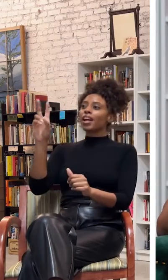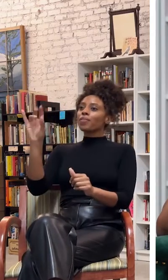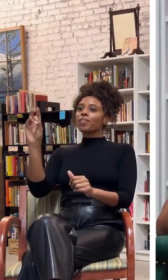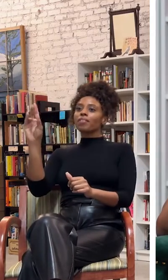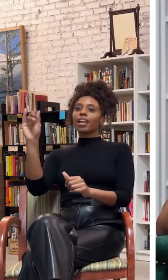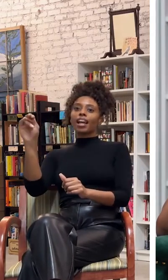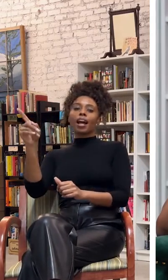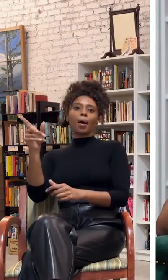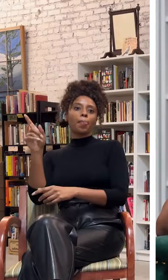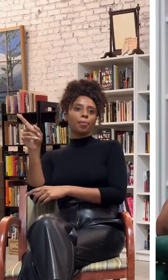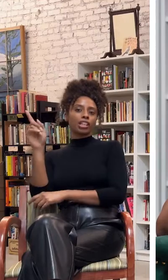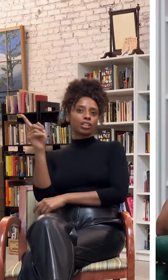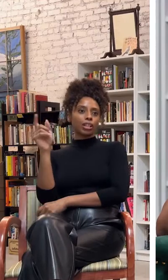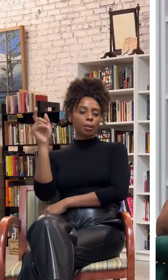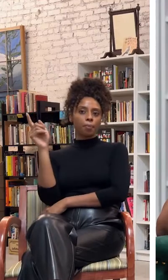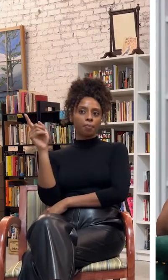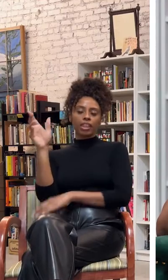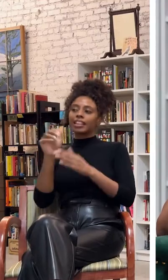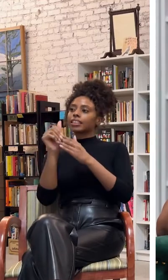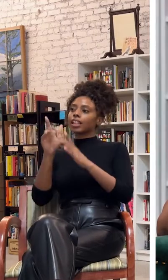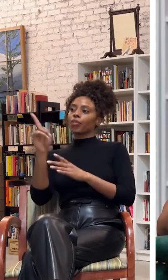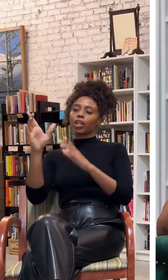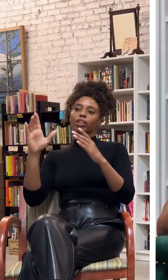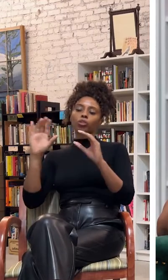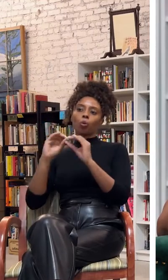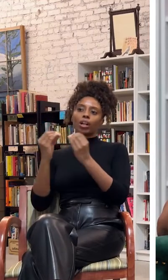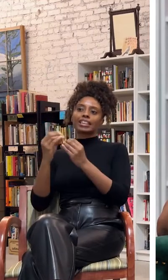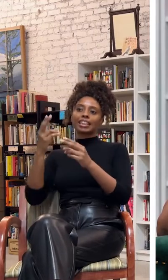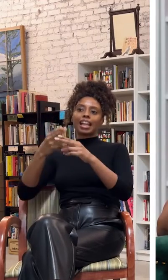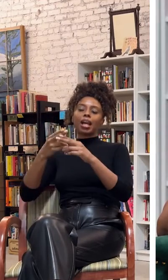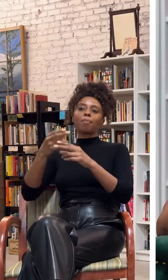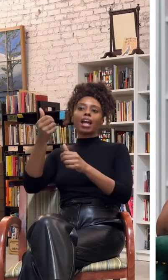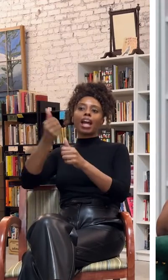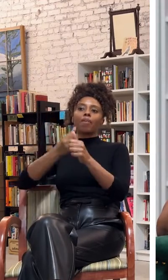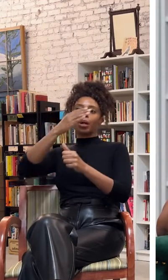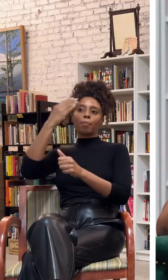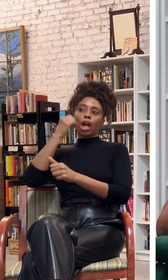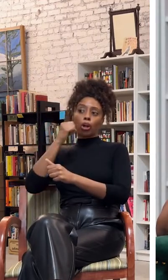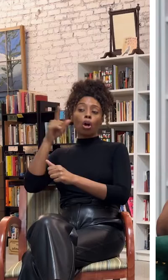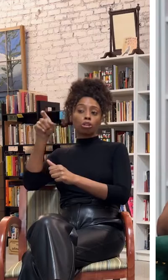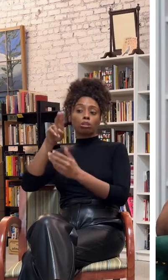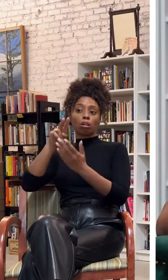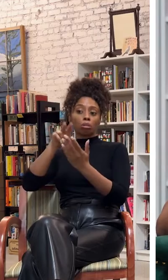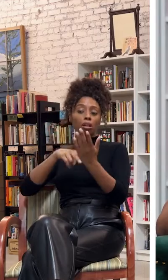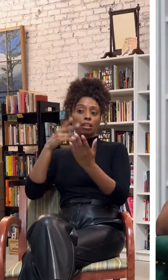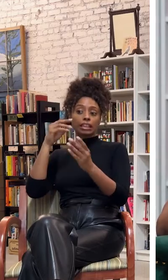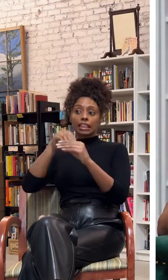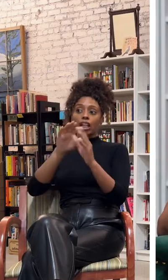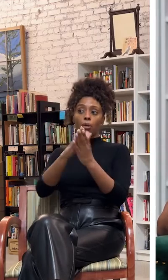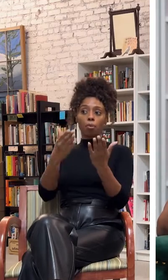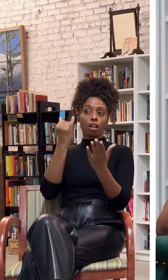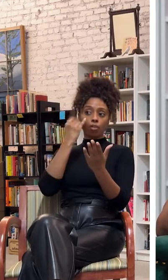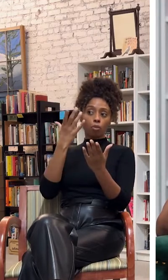Vivian is the leader of this organization called Every Black Girl, which you should look it up. It's also in the book if you want